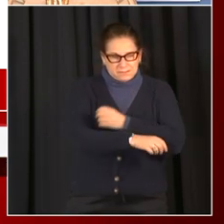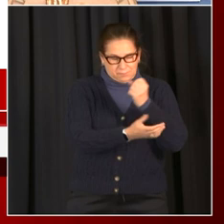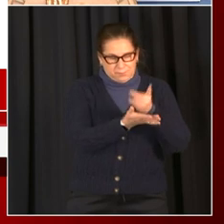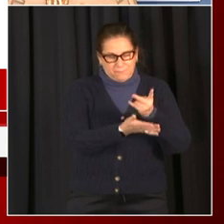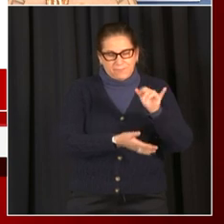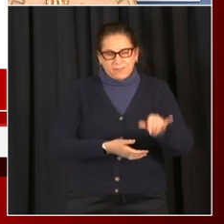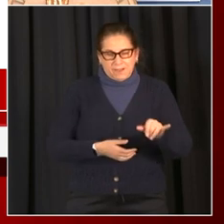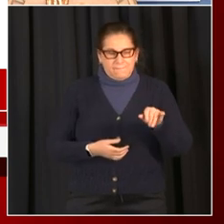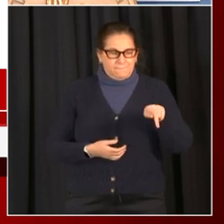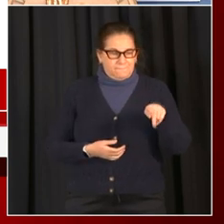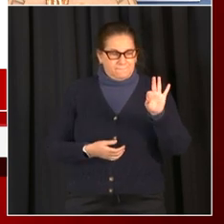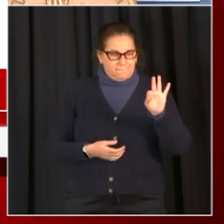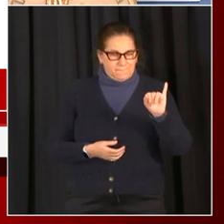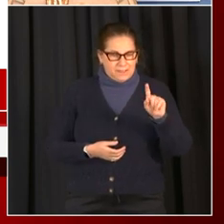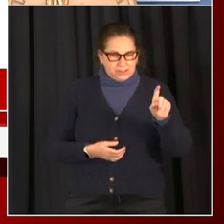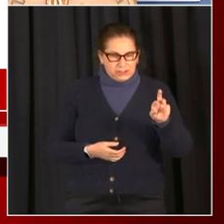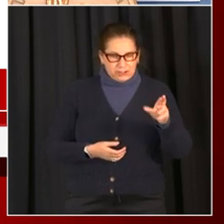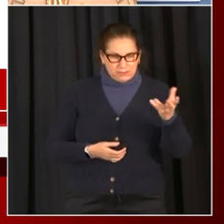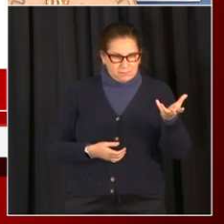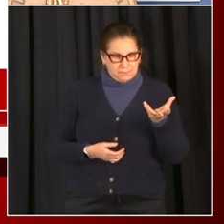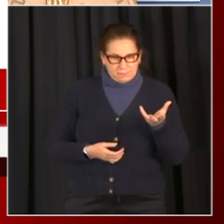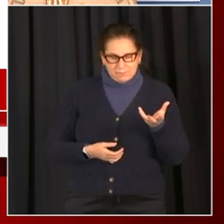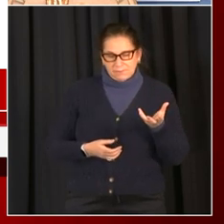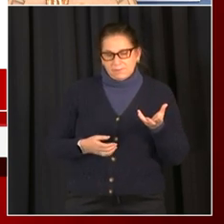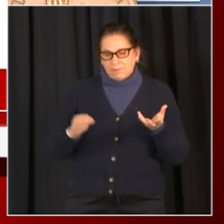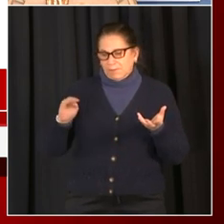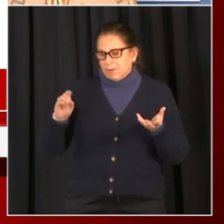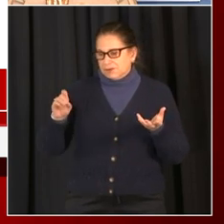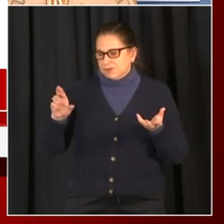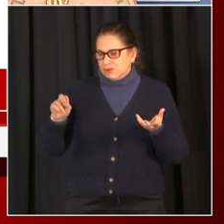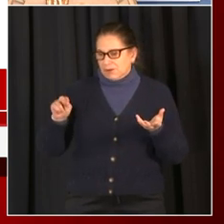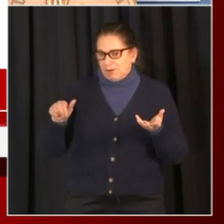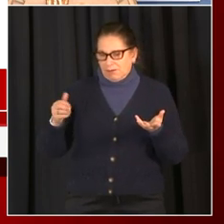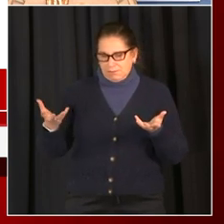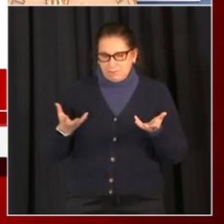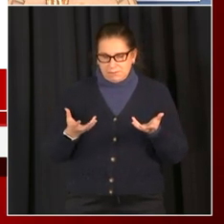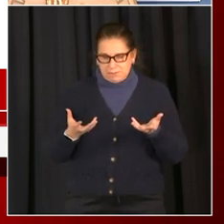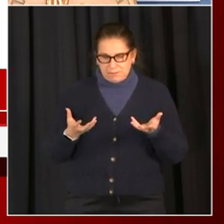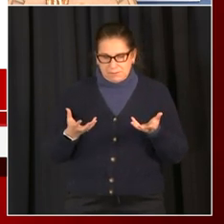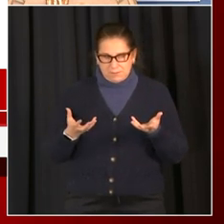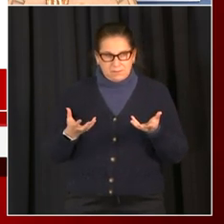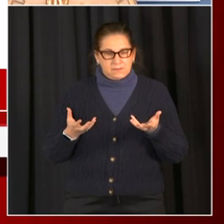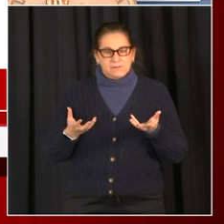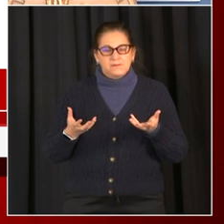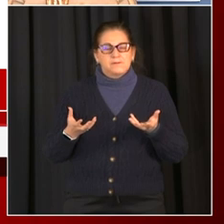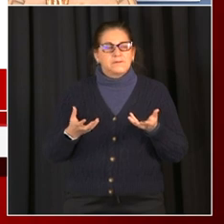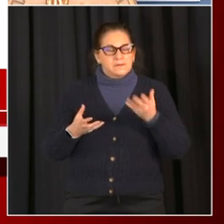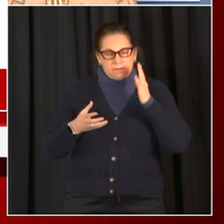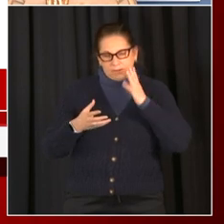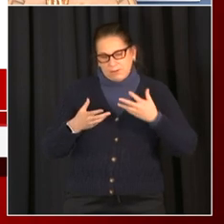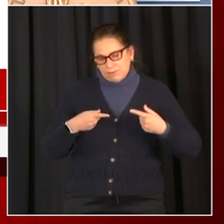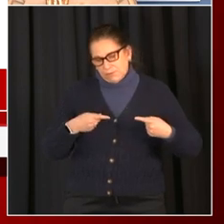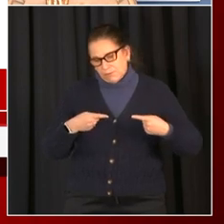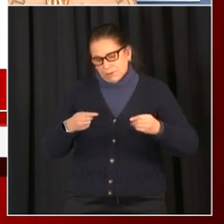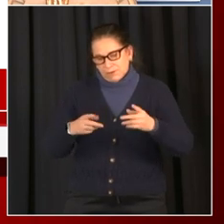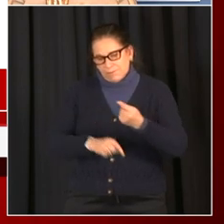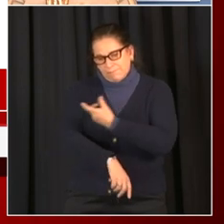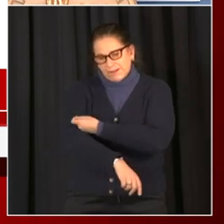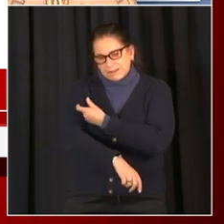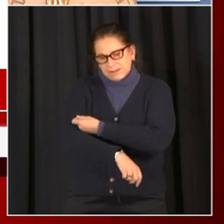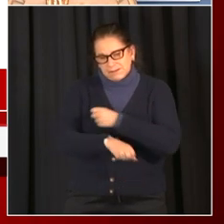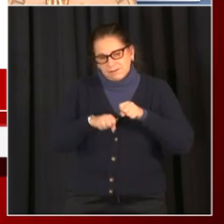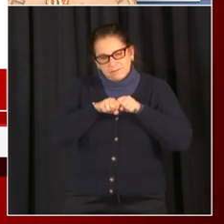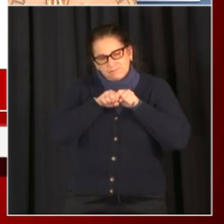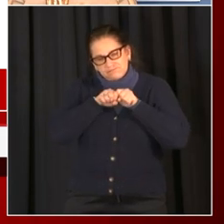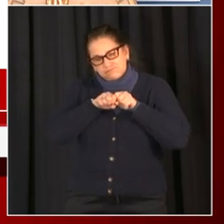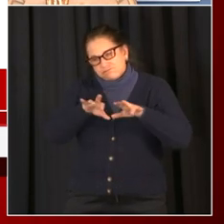the development of all of to what has brought us to this day with this vaccine. So this has been years in